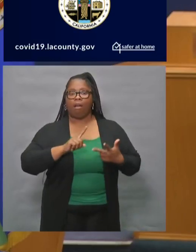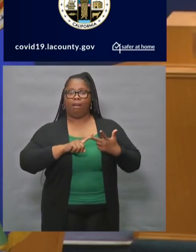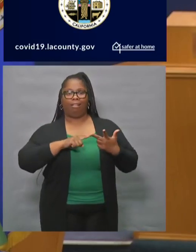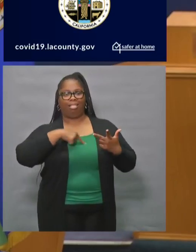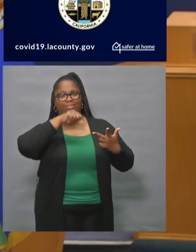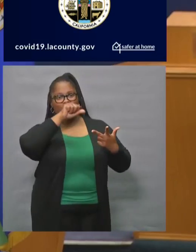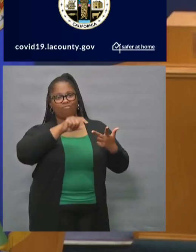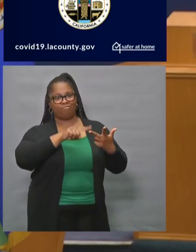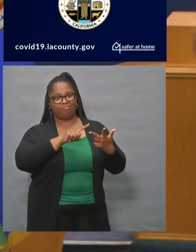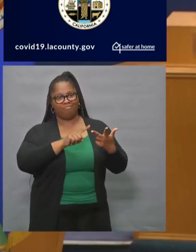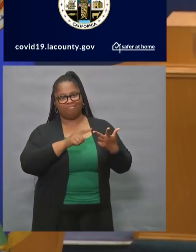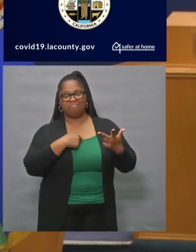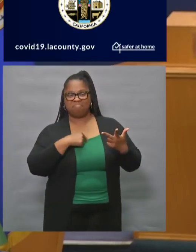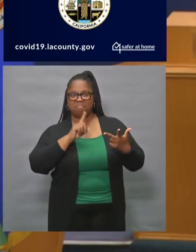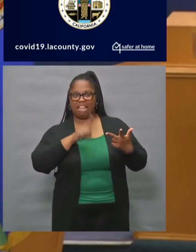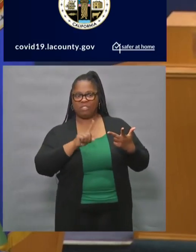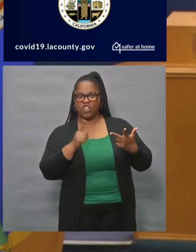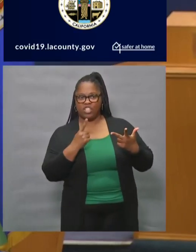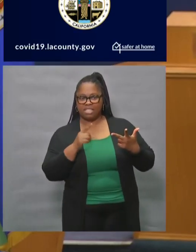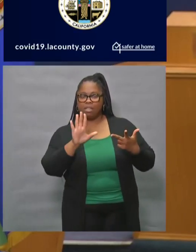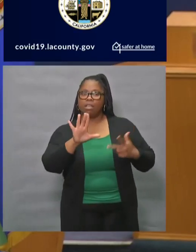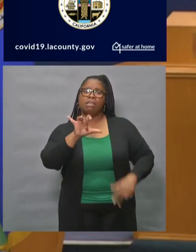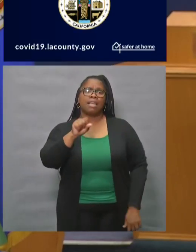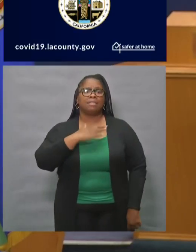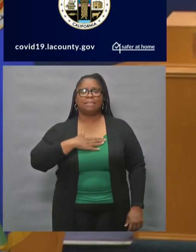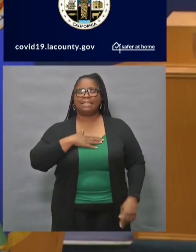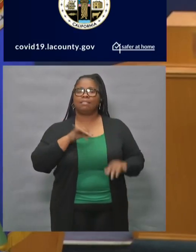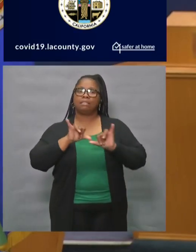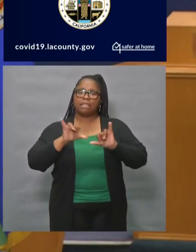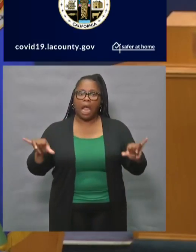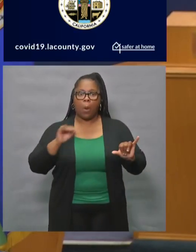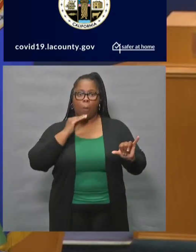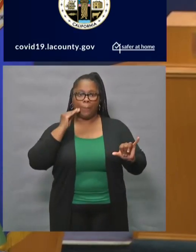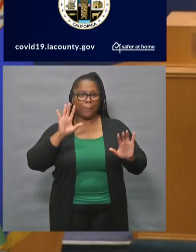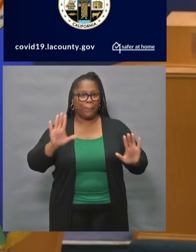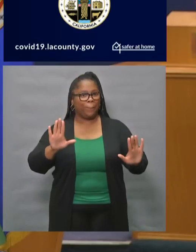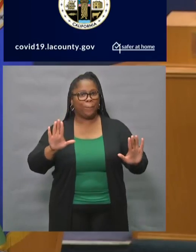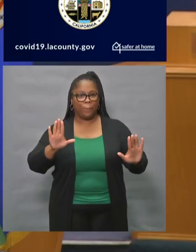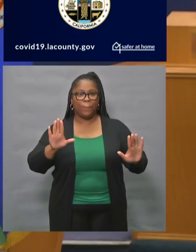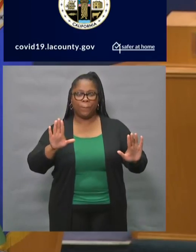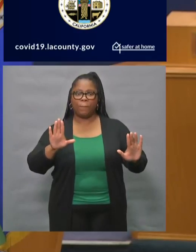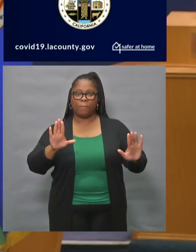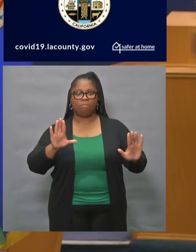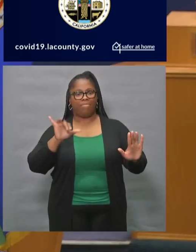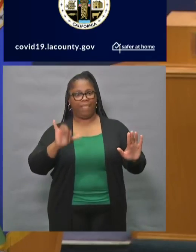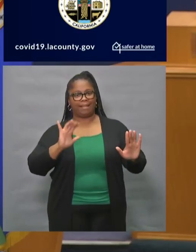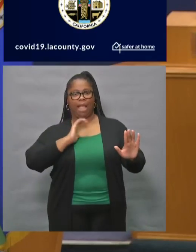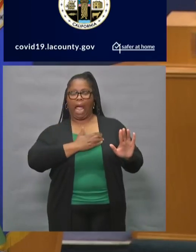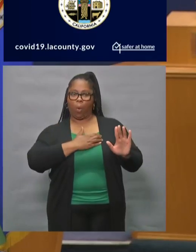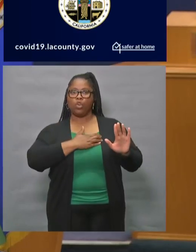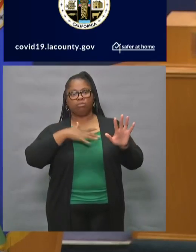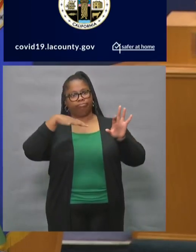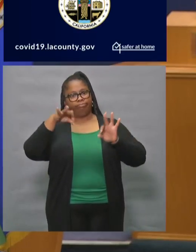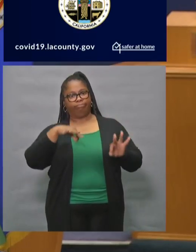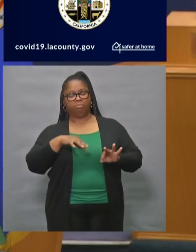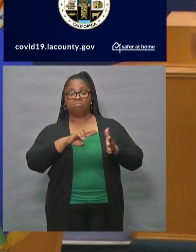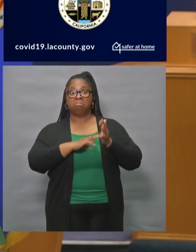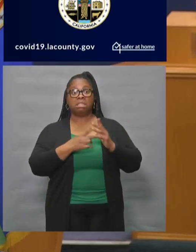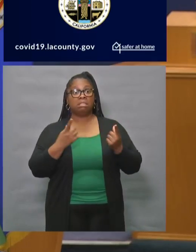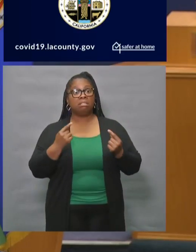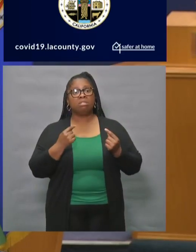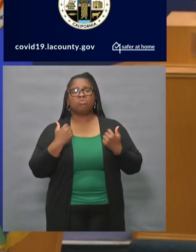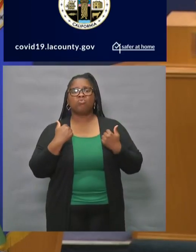take that first. Yes, please, we ask you to stay at home. That's sort of the directive, and that really means, please